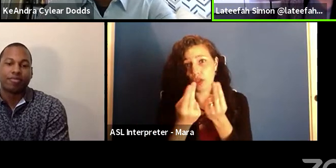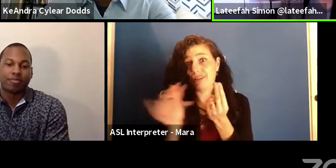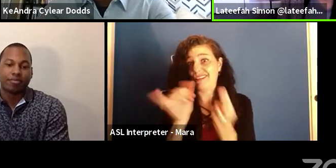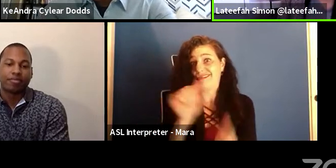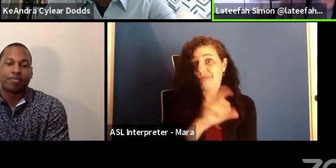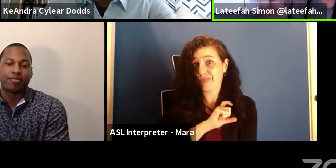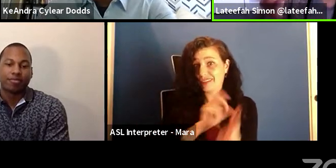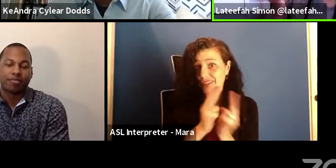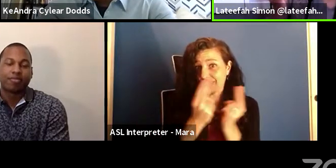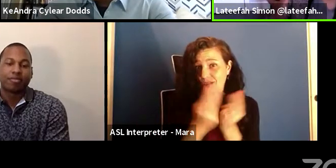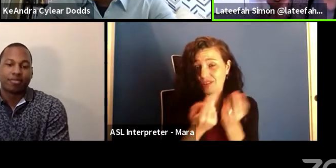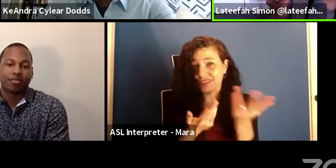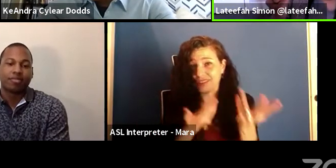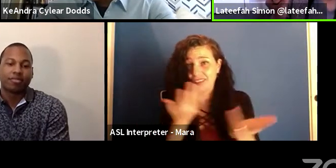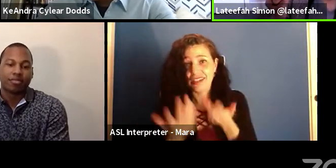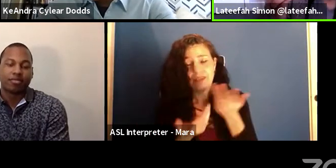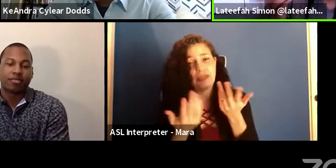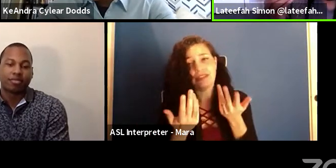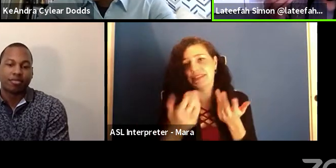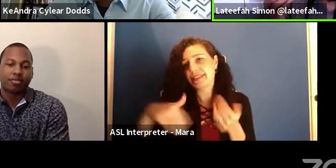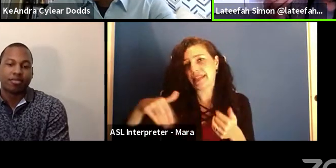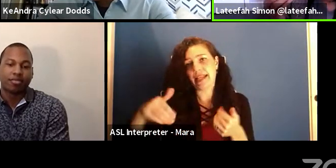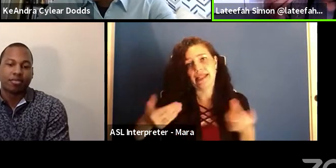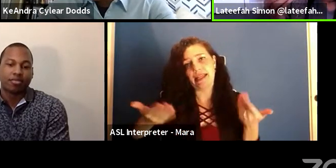but we're not done. We need to bring on